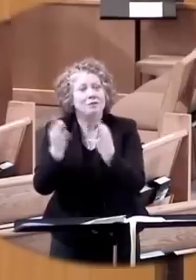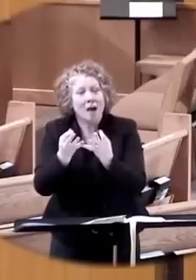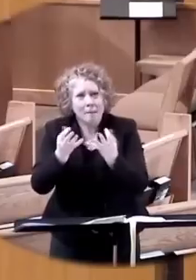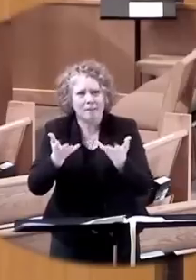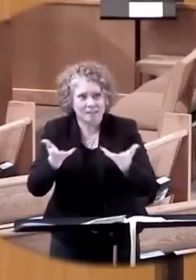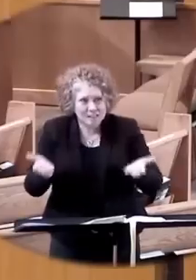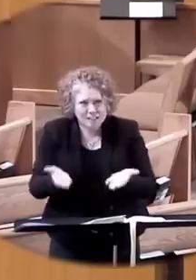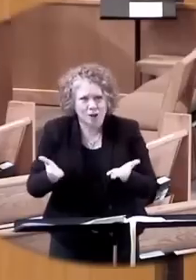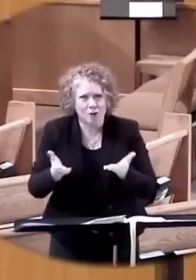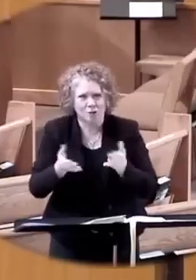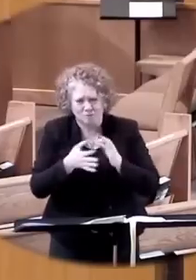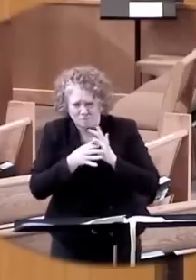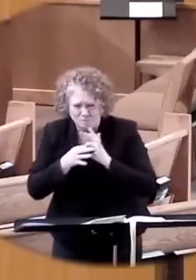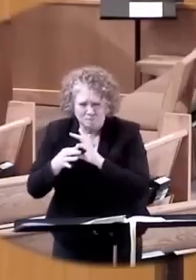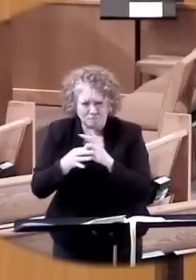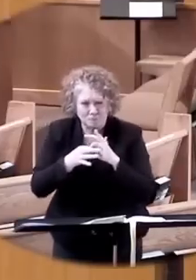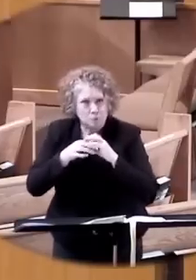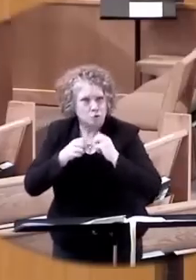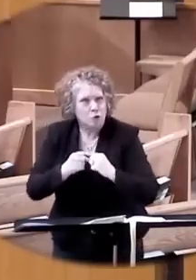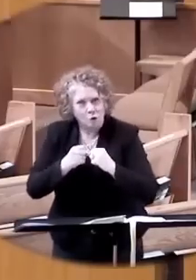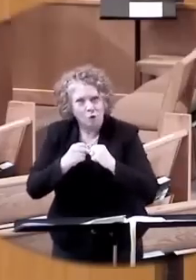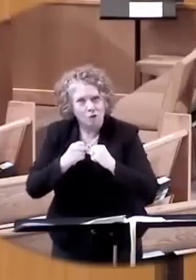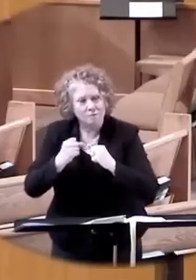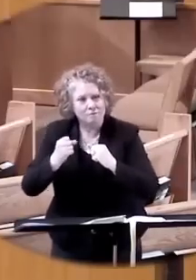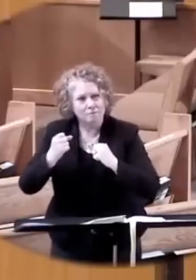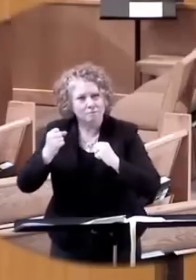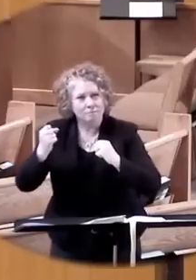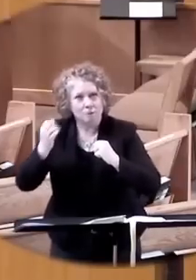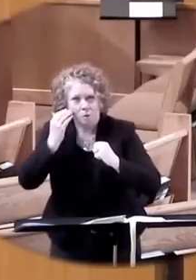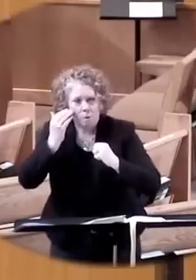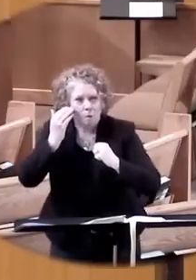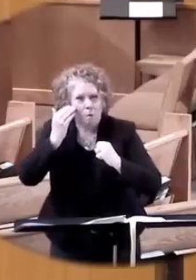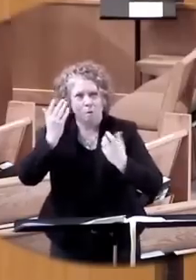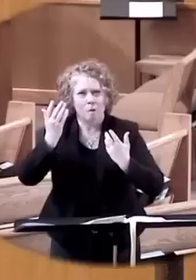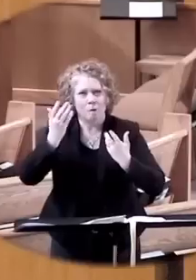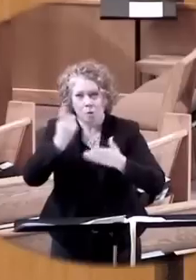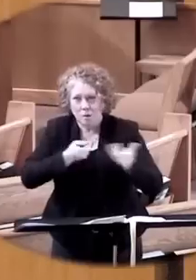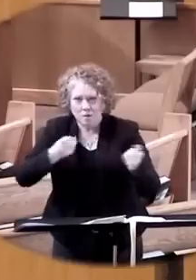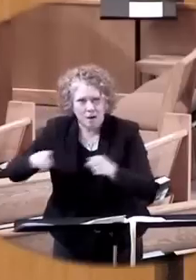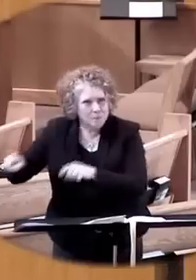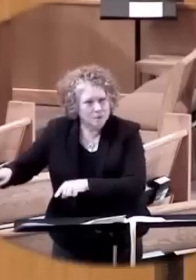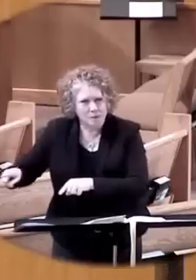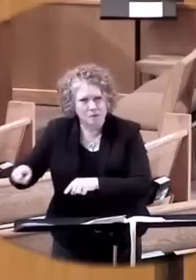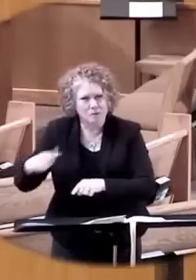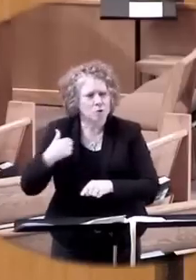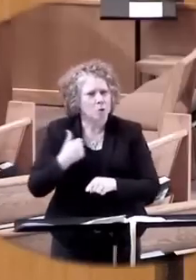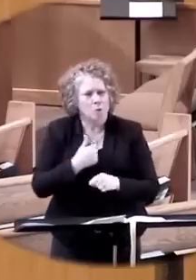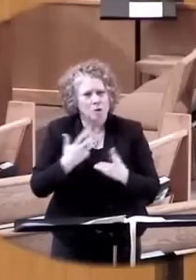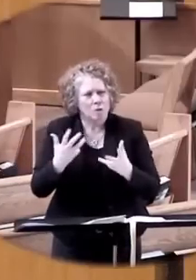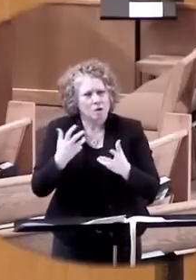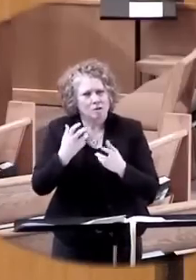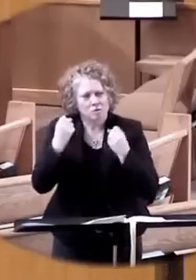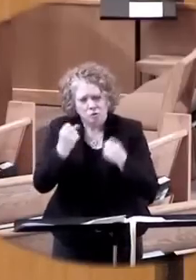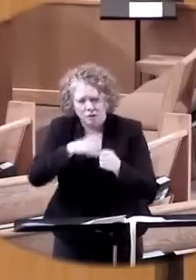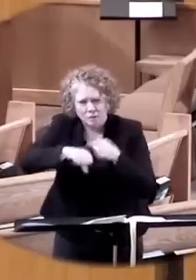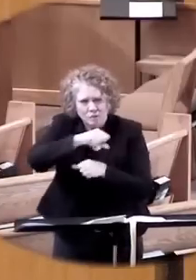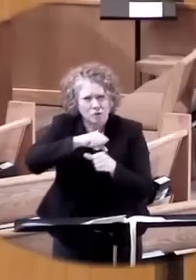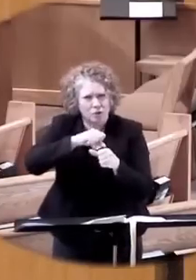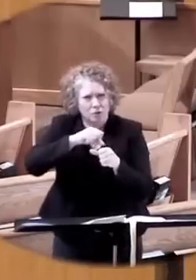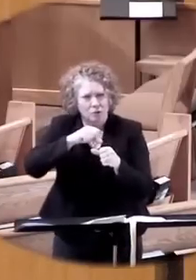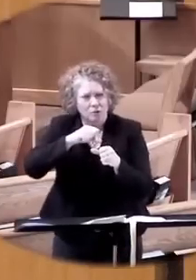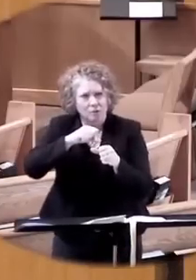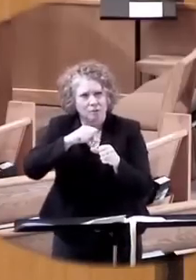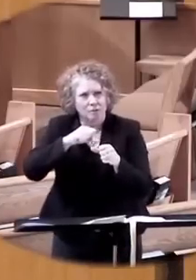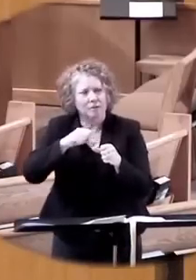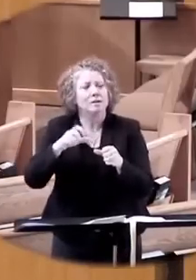So let us draw hope and strength and comfort from the Lord as we do what he asked us to do in remembrance of